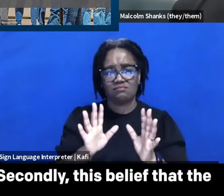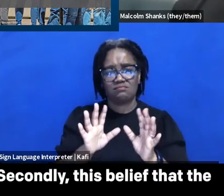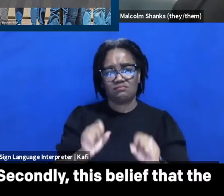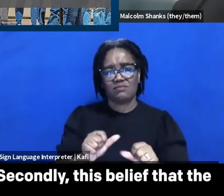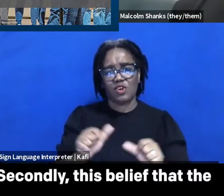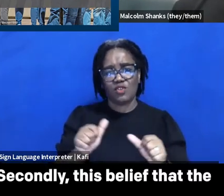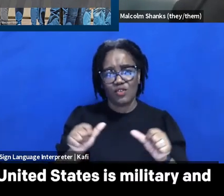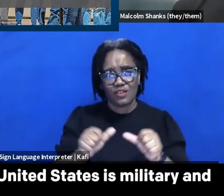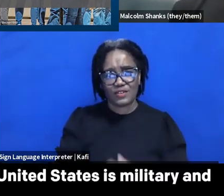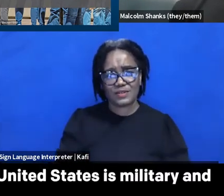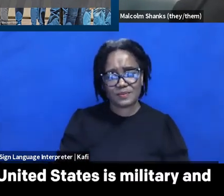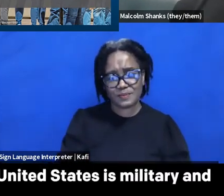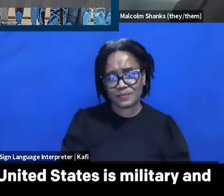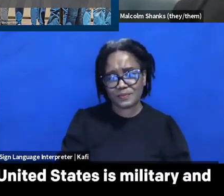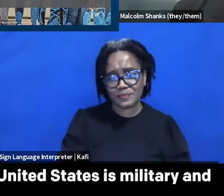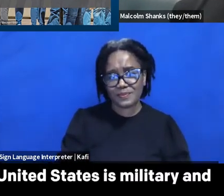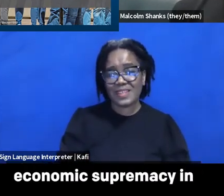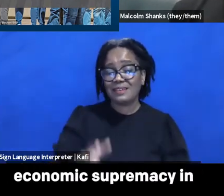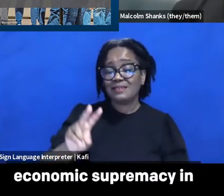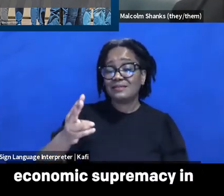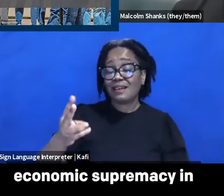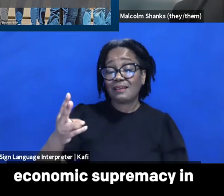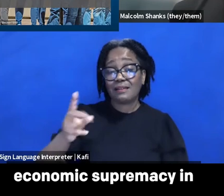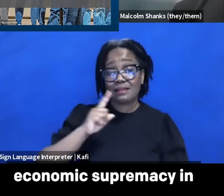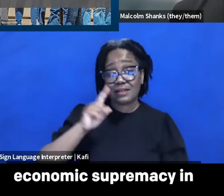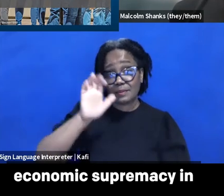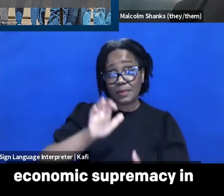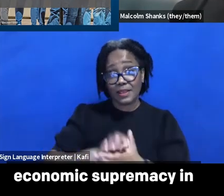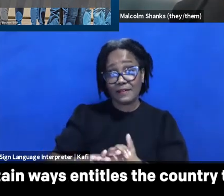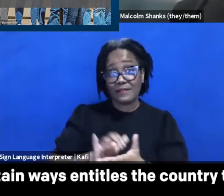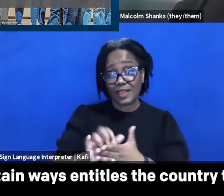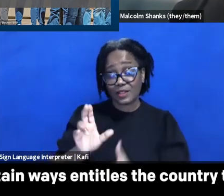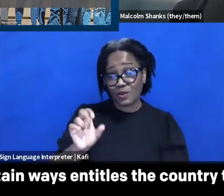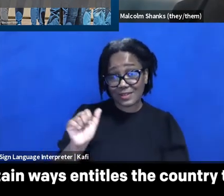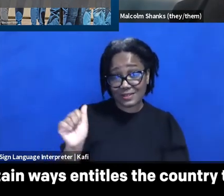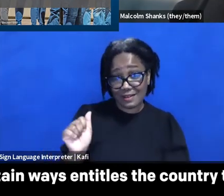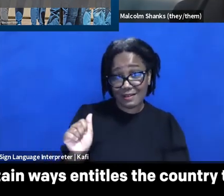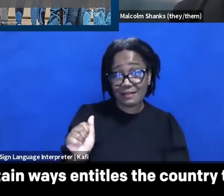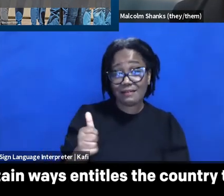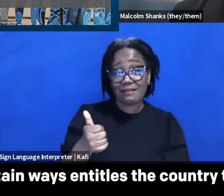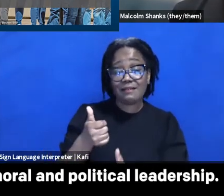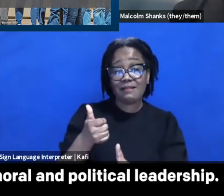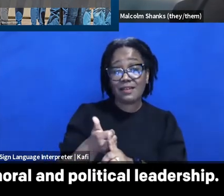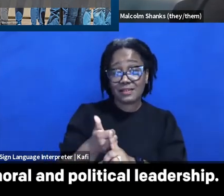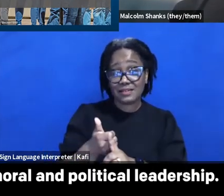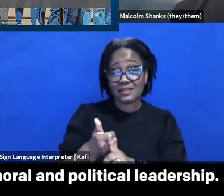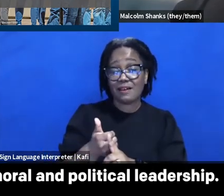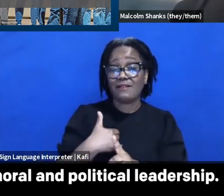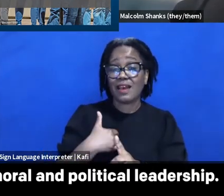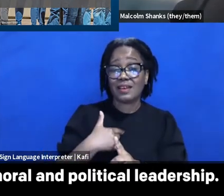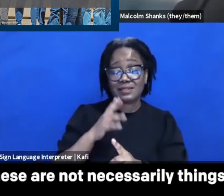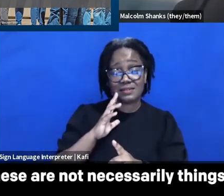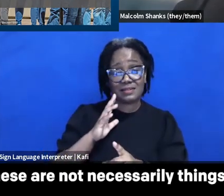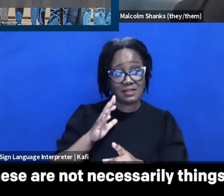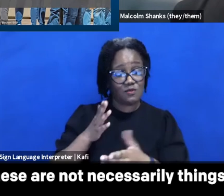Secondly, this belief that the United States' military and economic supremacy in certain ways entitles the country to moral and political